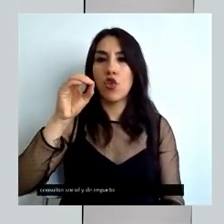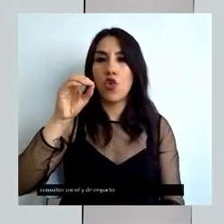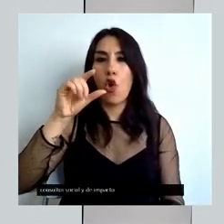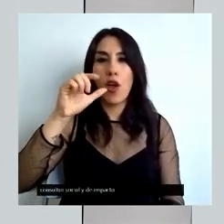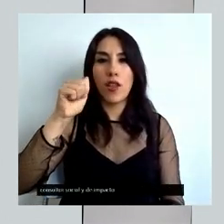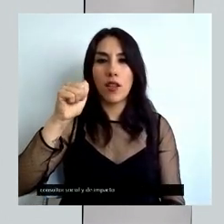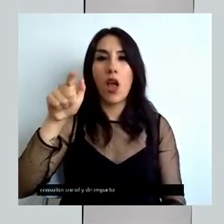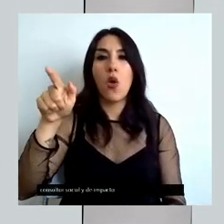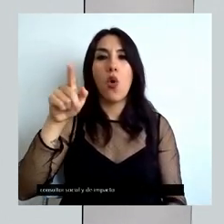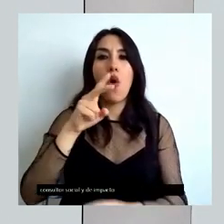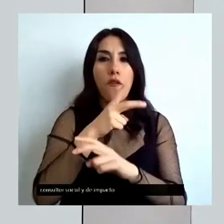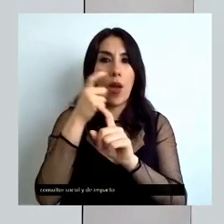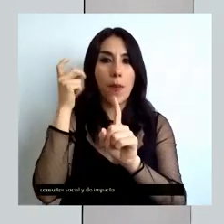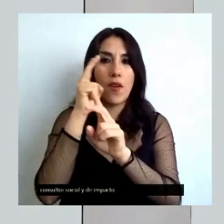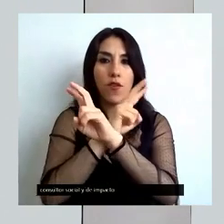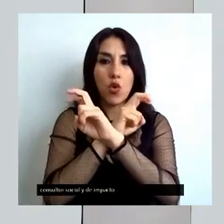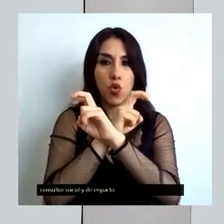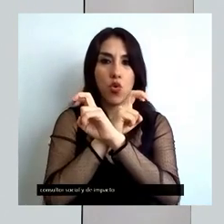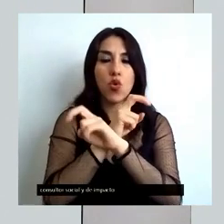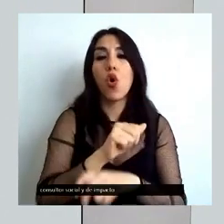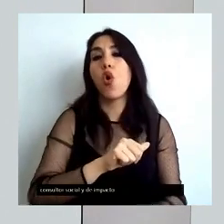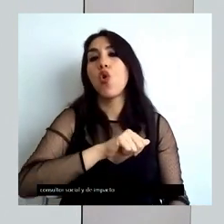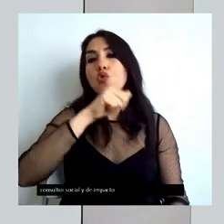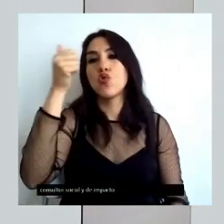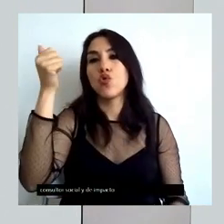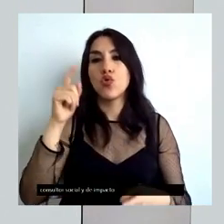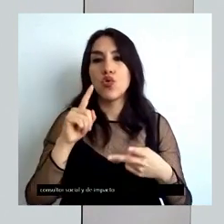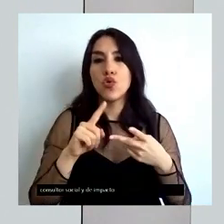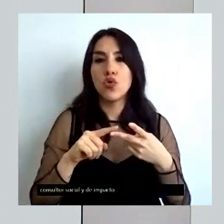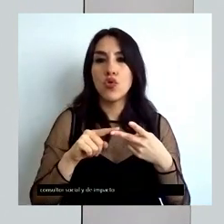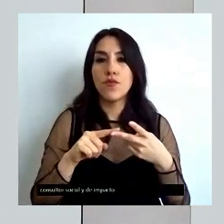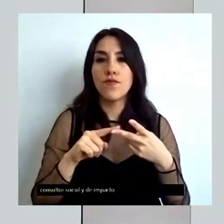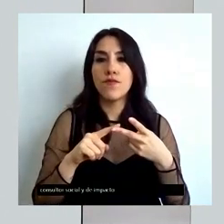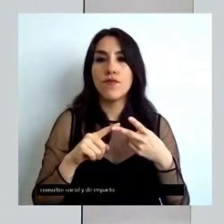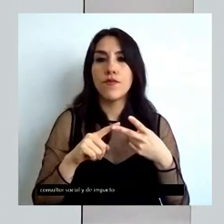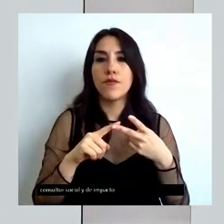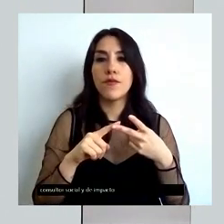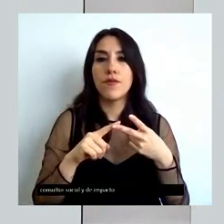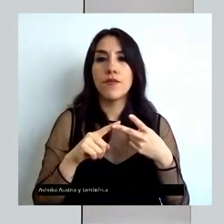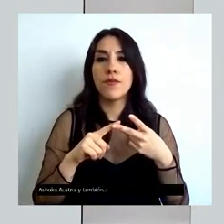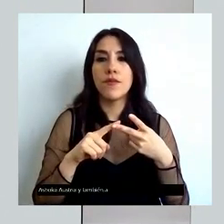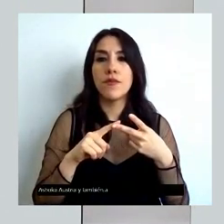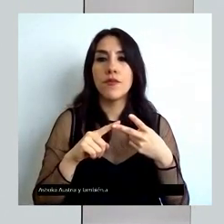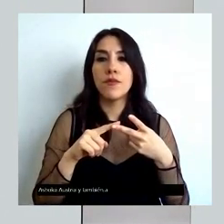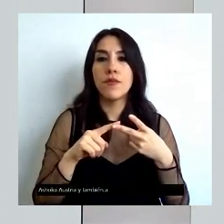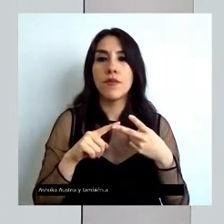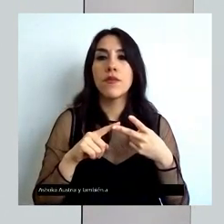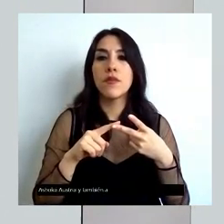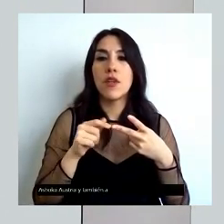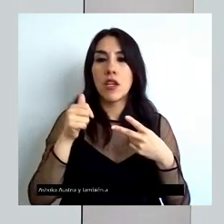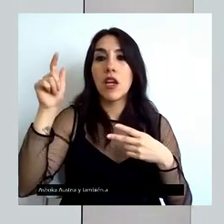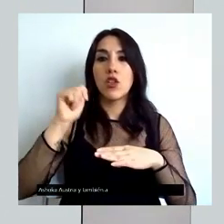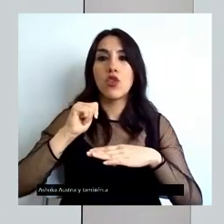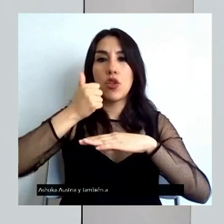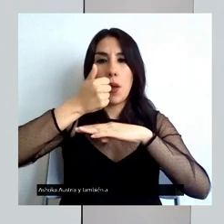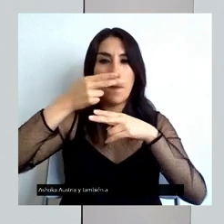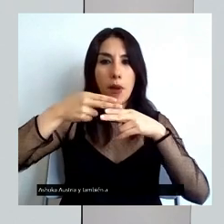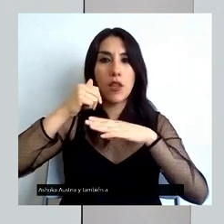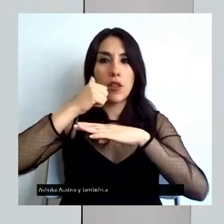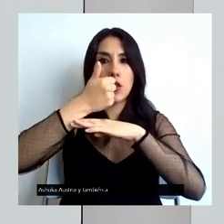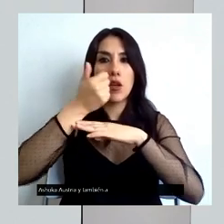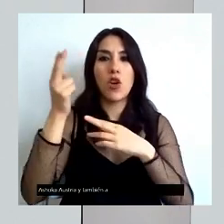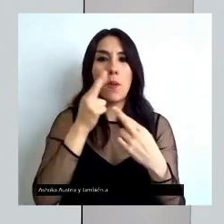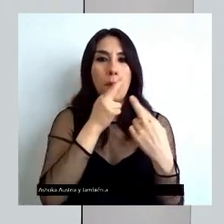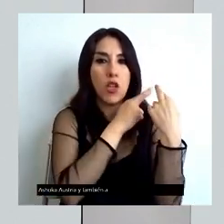as Walburga Fröhlich, executive director of Atempo Capito, an